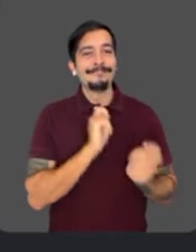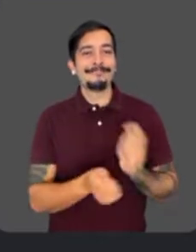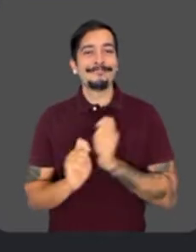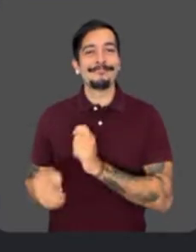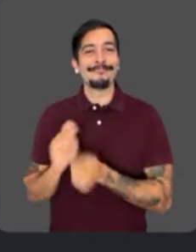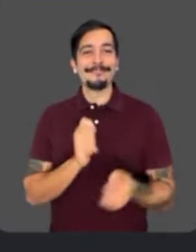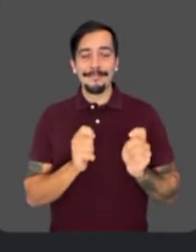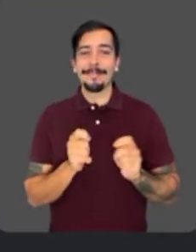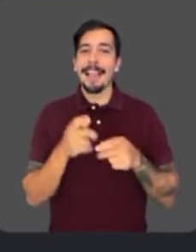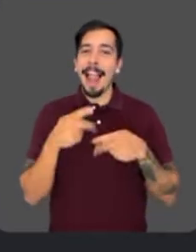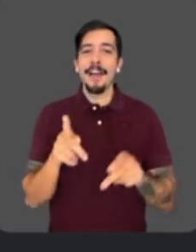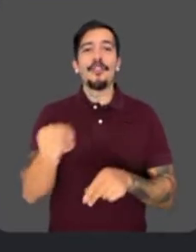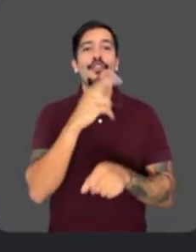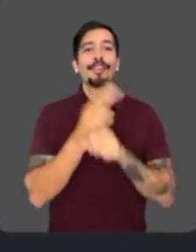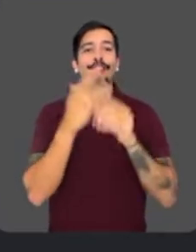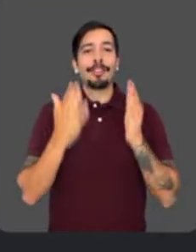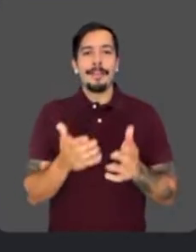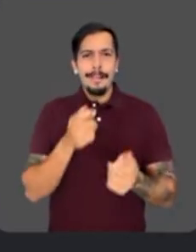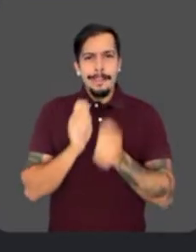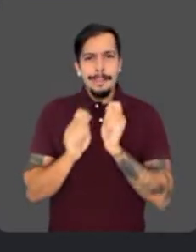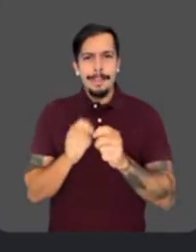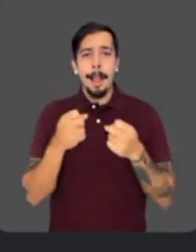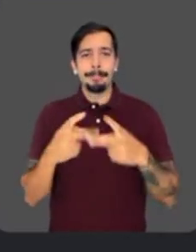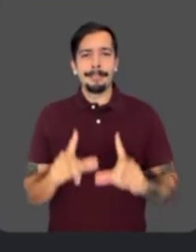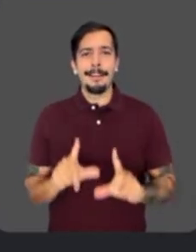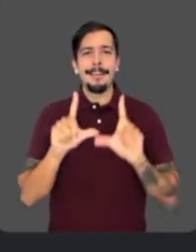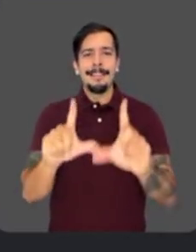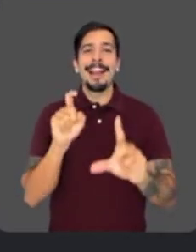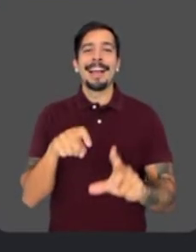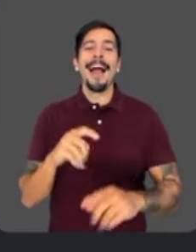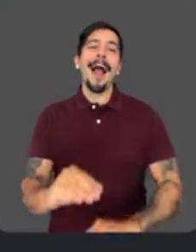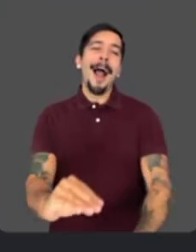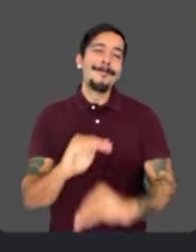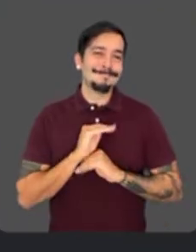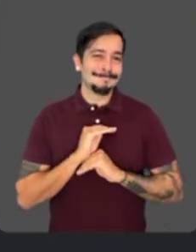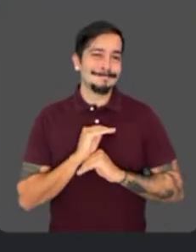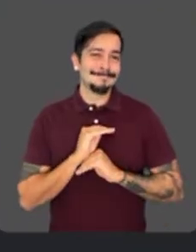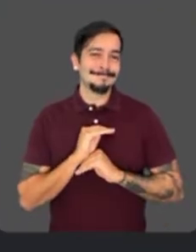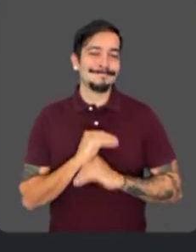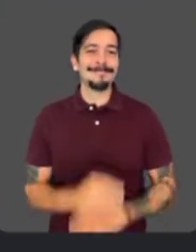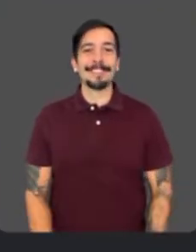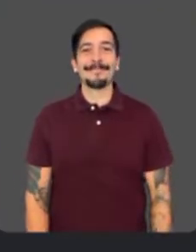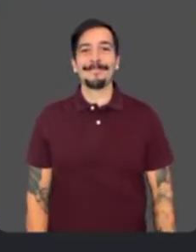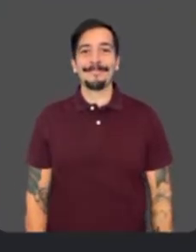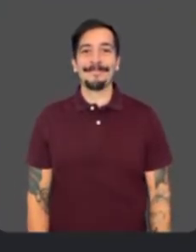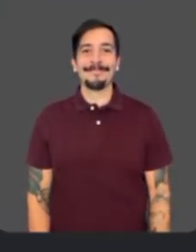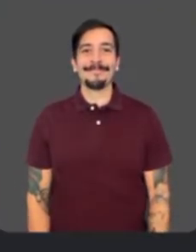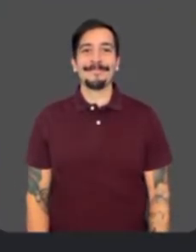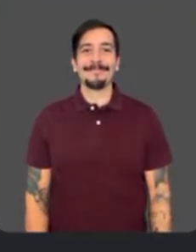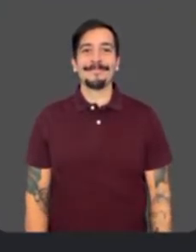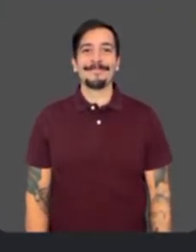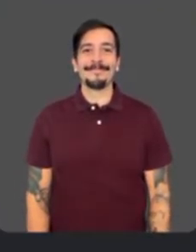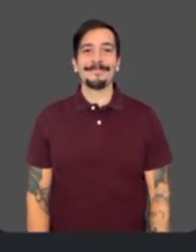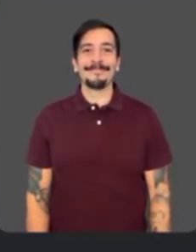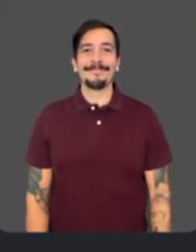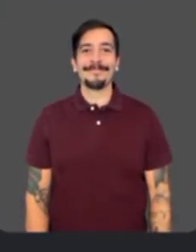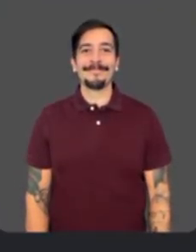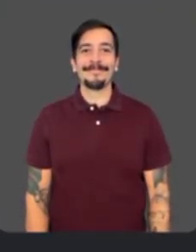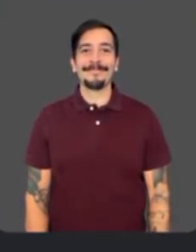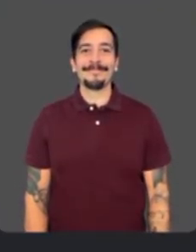background color. This allows captions to be displayed in the most optimal way for each user's needs.